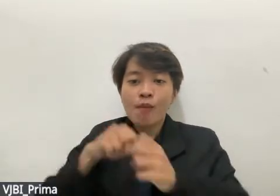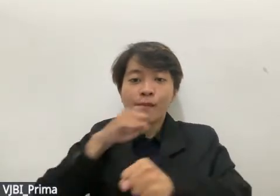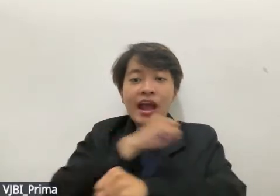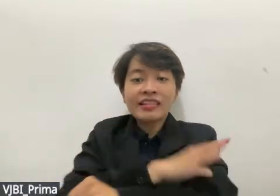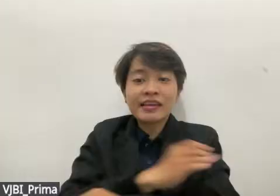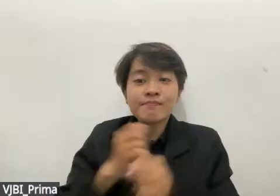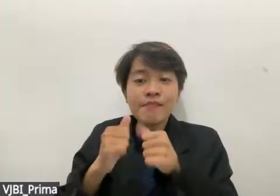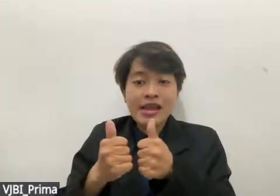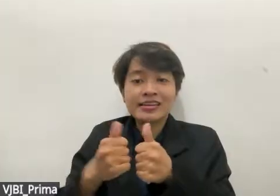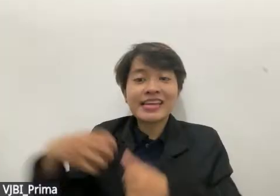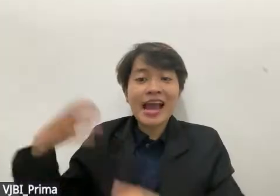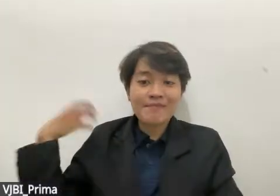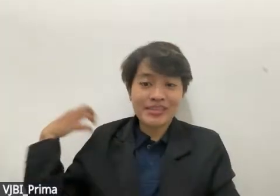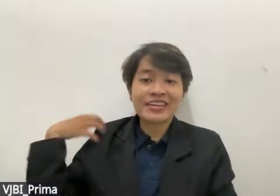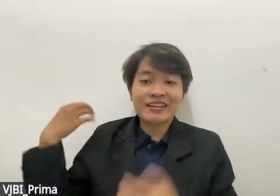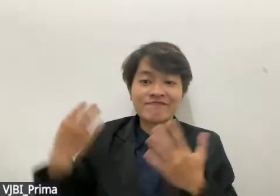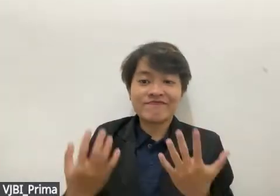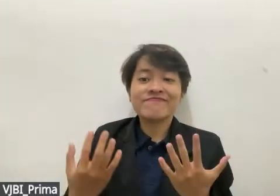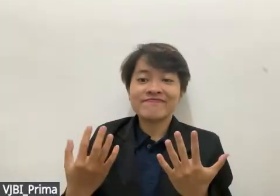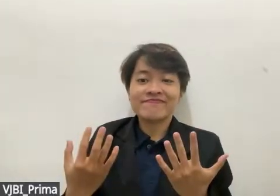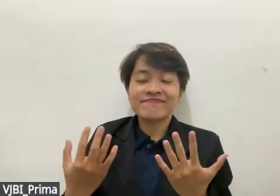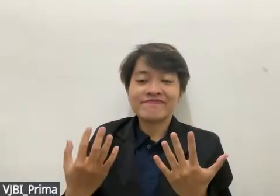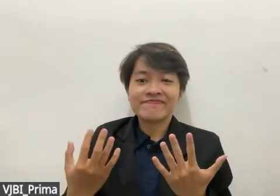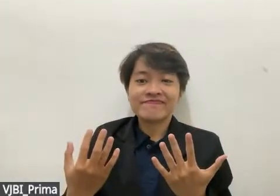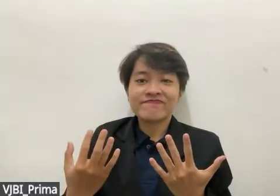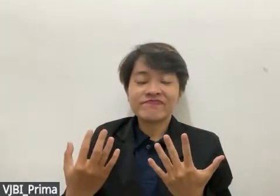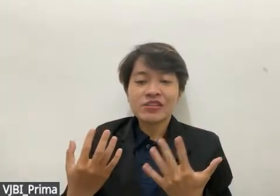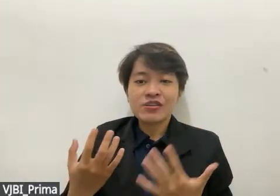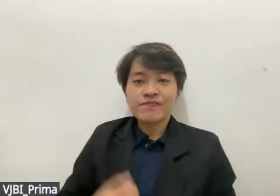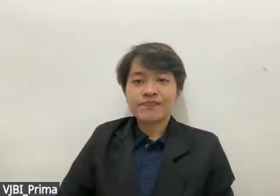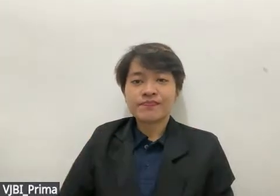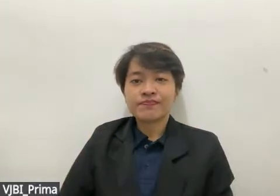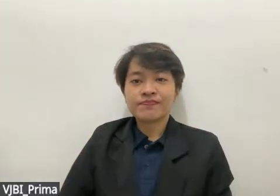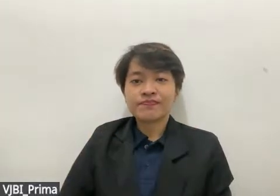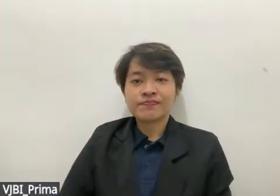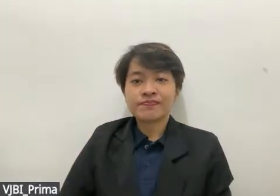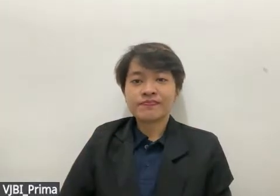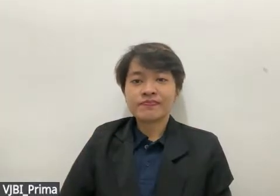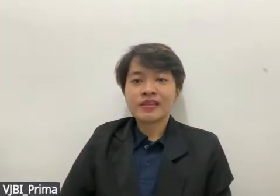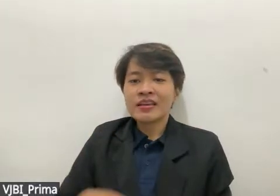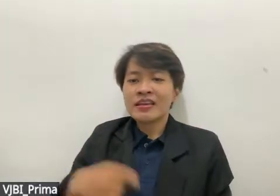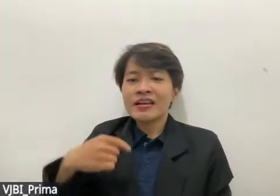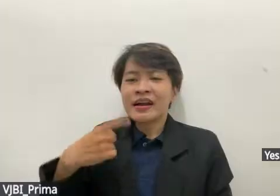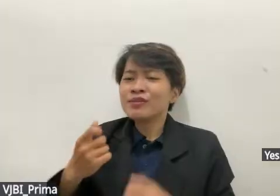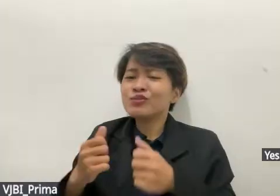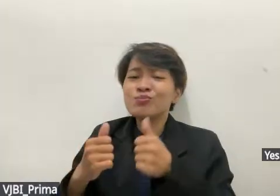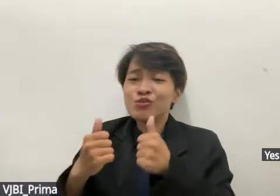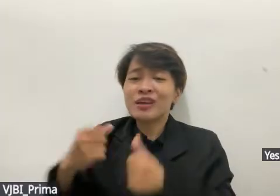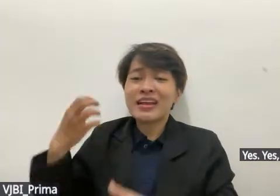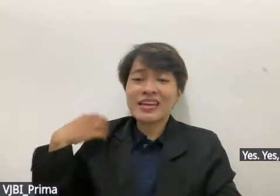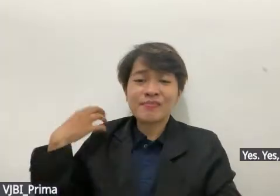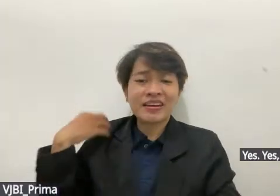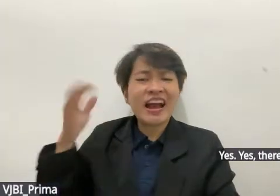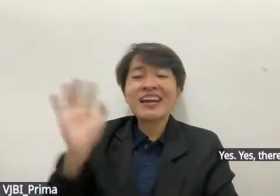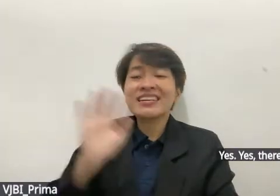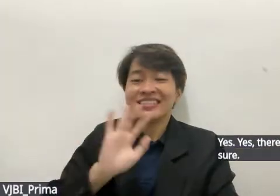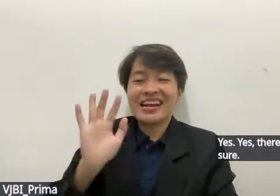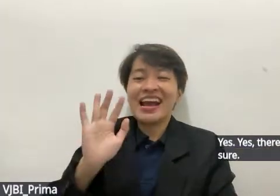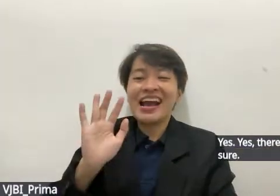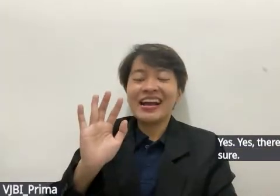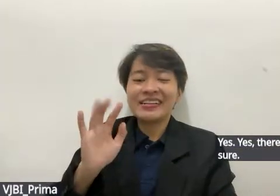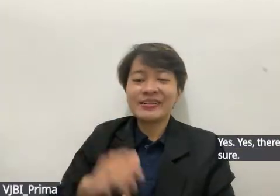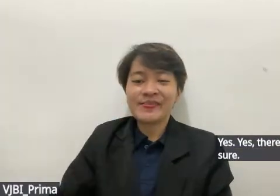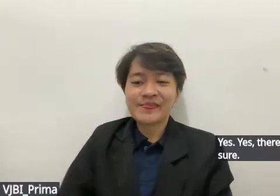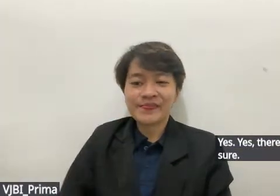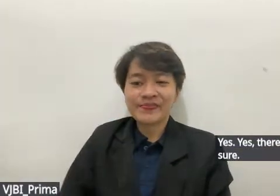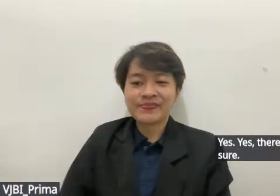yes, yes, there is. We're definitely not perfect here in the US, that is for sure.